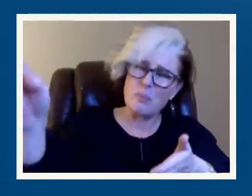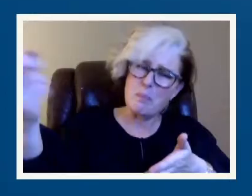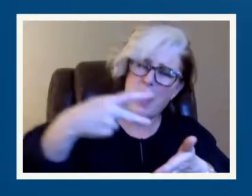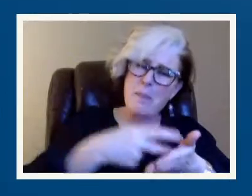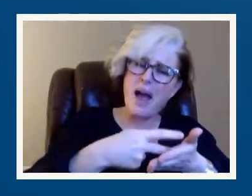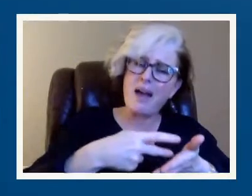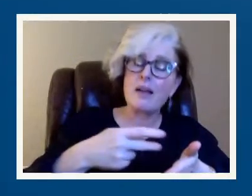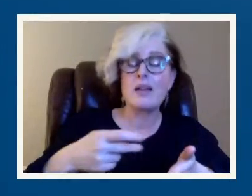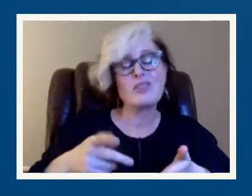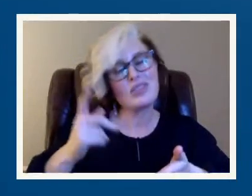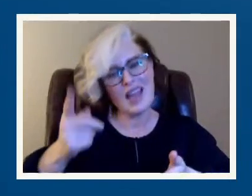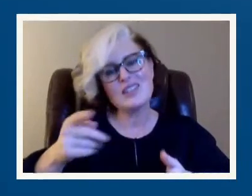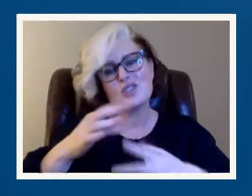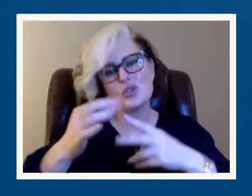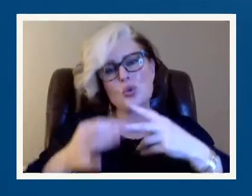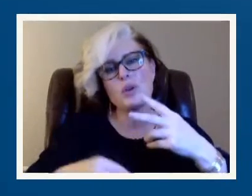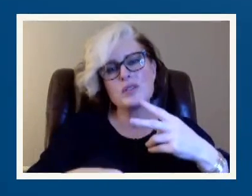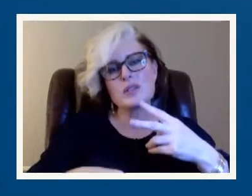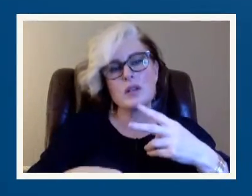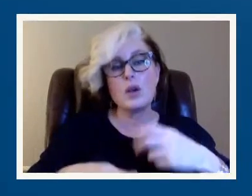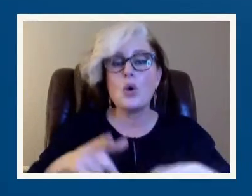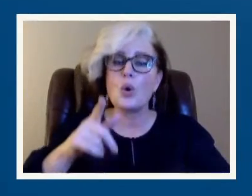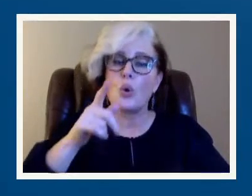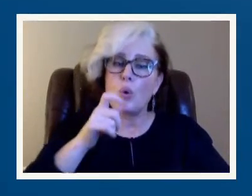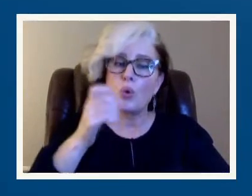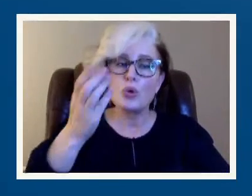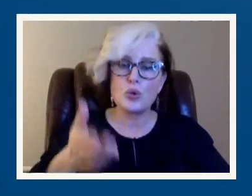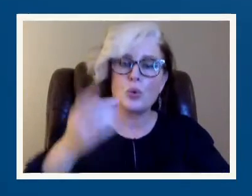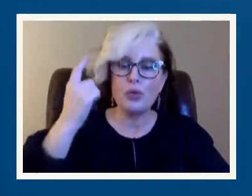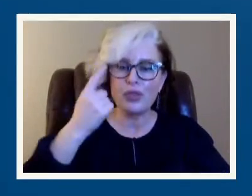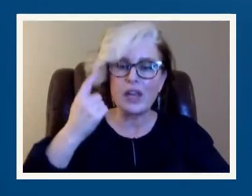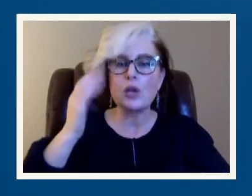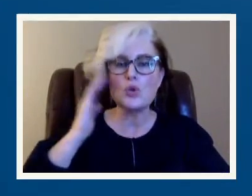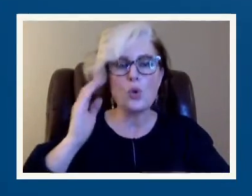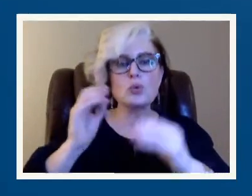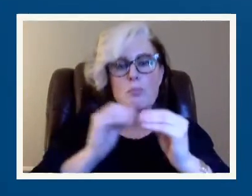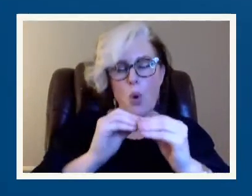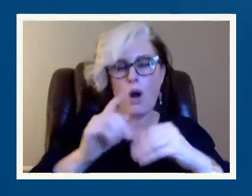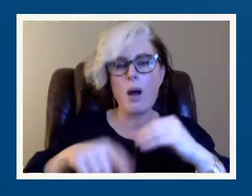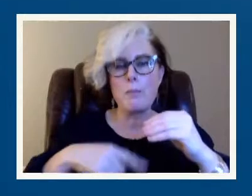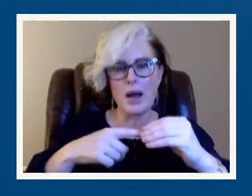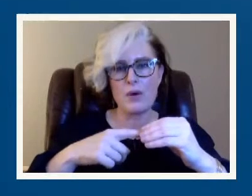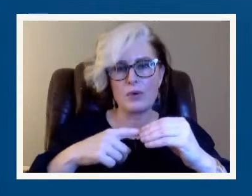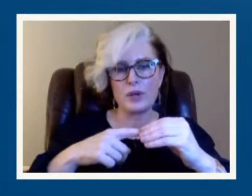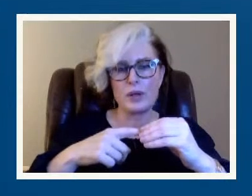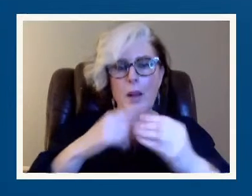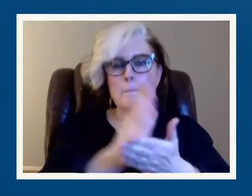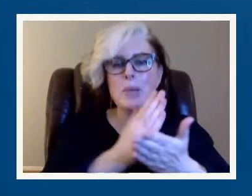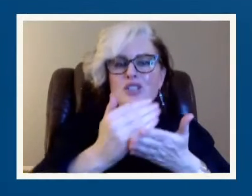in this election. I mean, who do you really think knows more about budgets